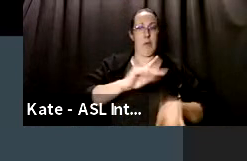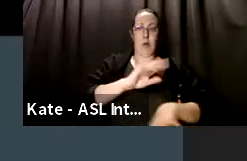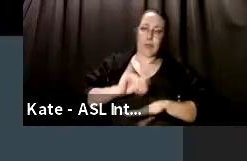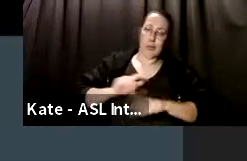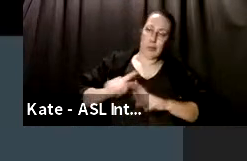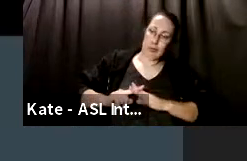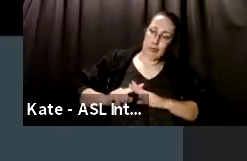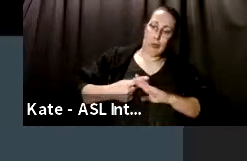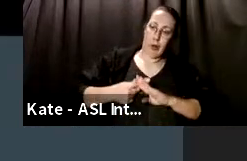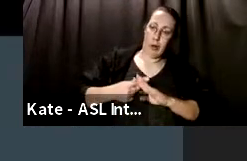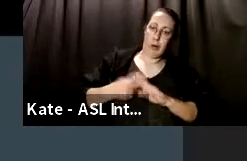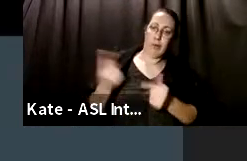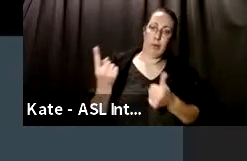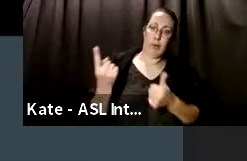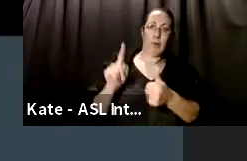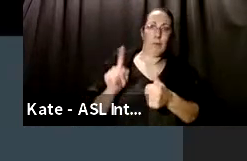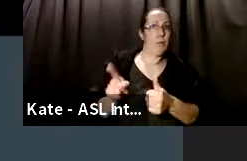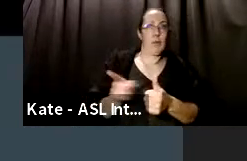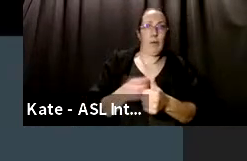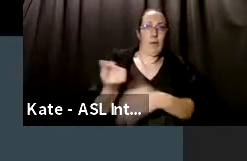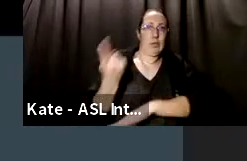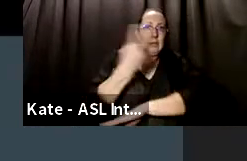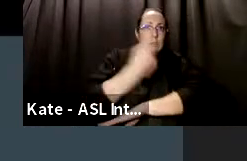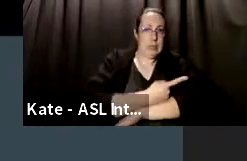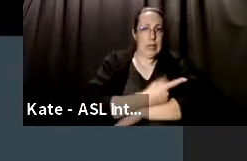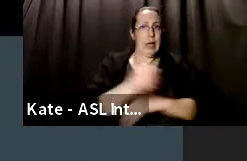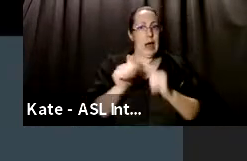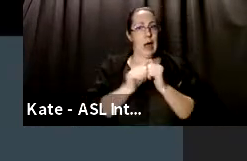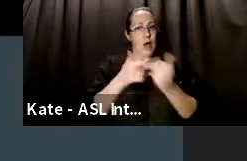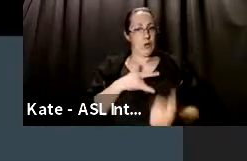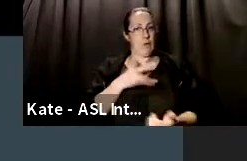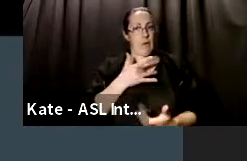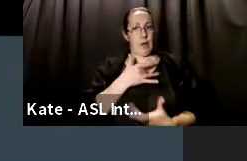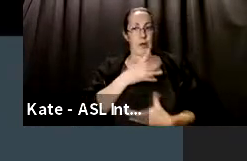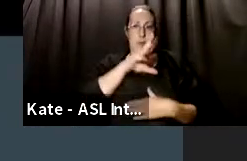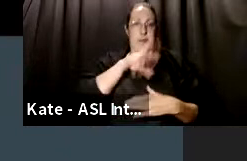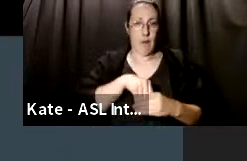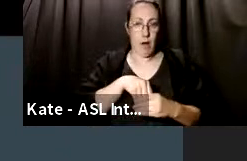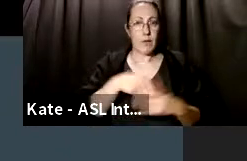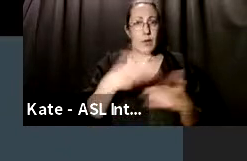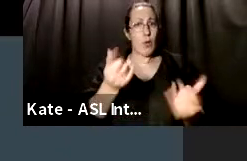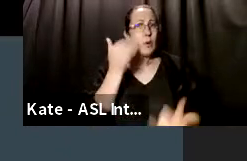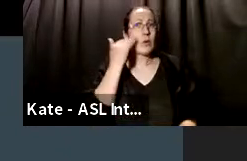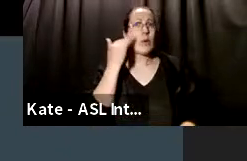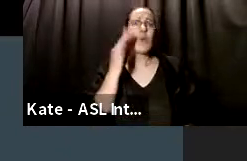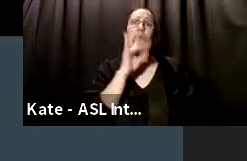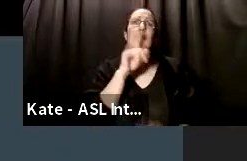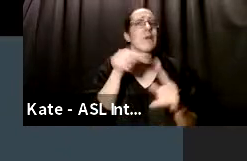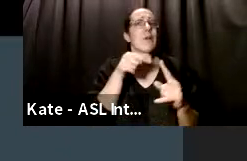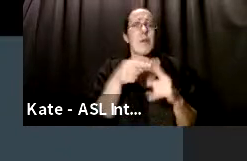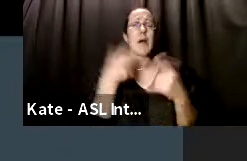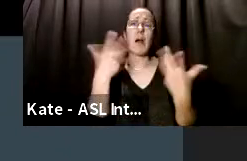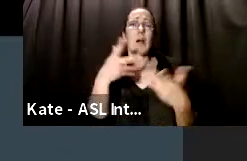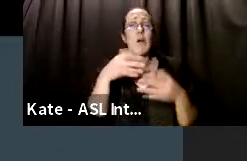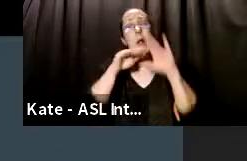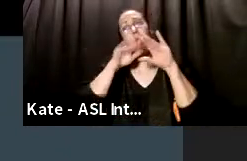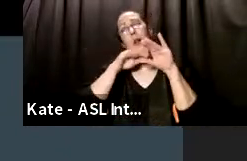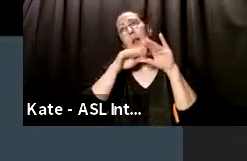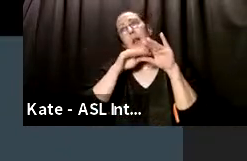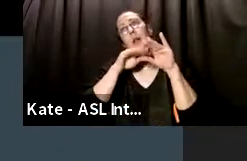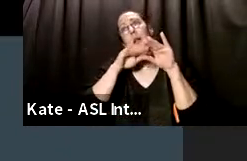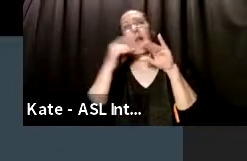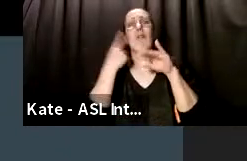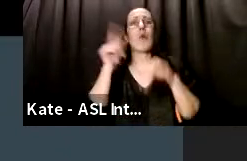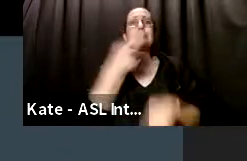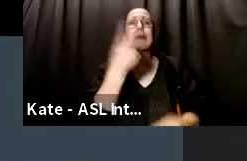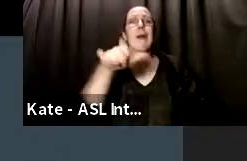like? What does it felt to be a part of this? Because we want them to know what they're talking about. They don't want to just be talking pieces. They want to be able to speak for themselves. And